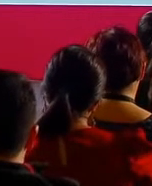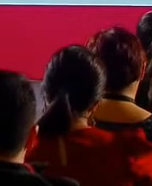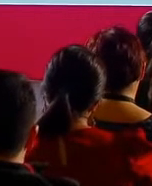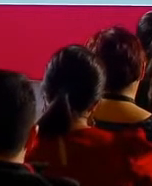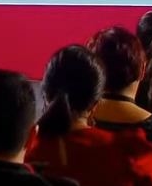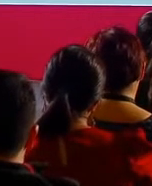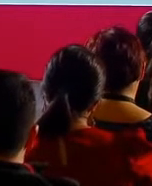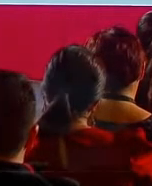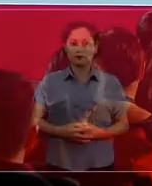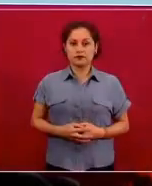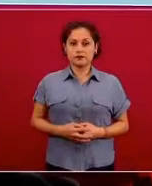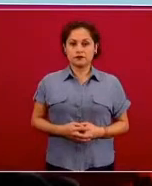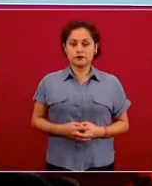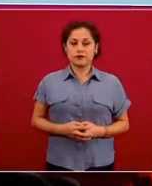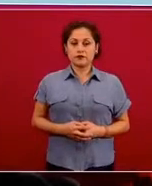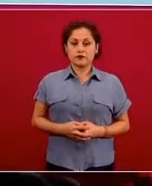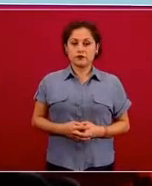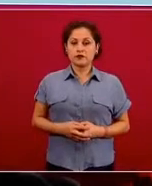Didi has also